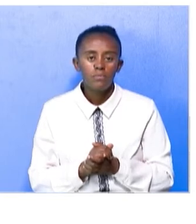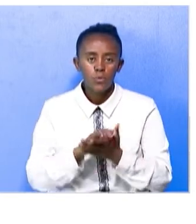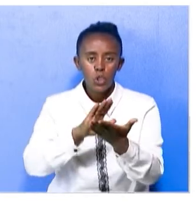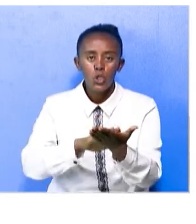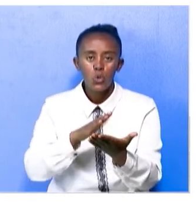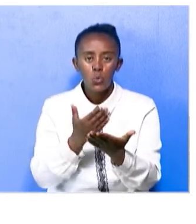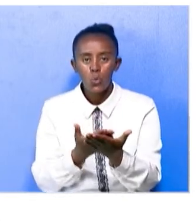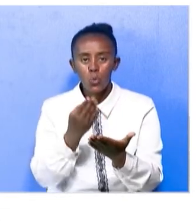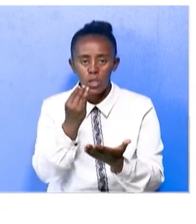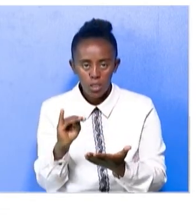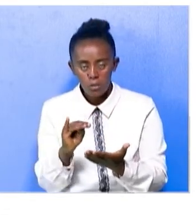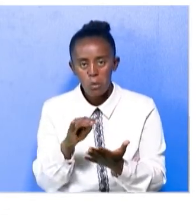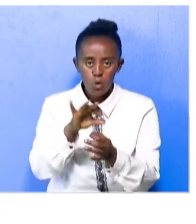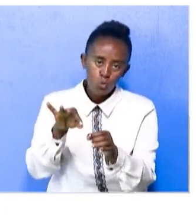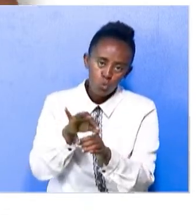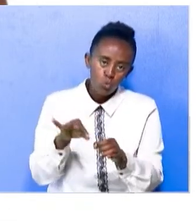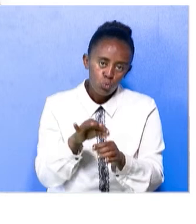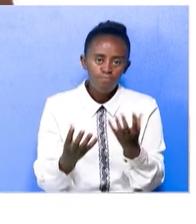cooking